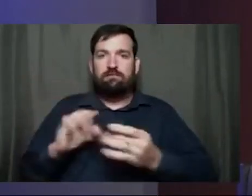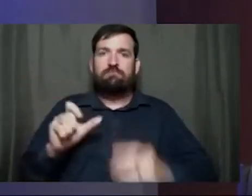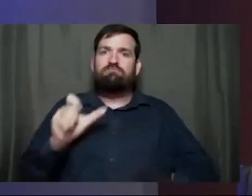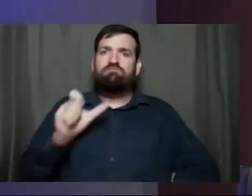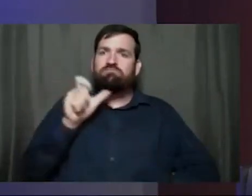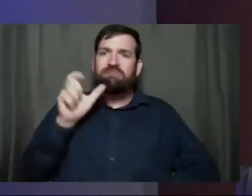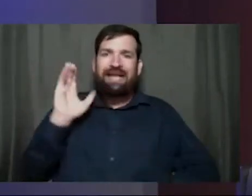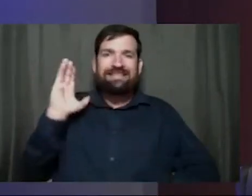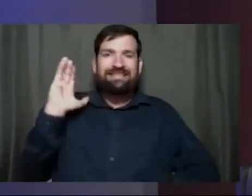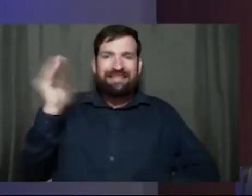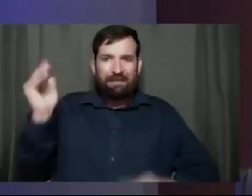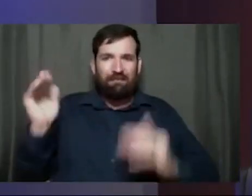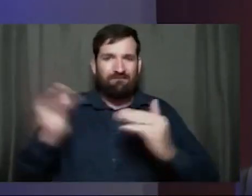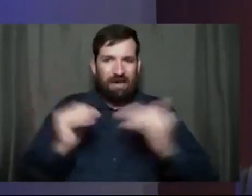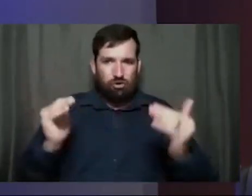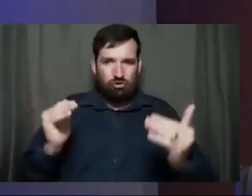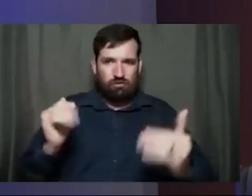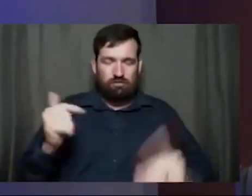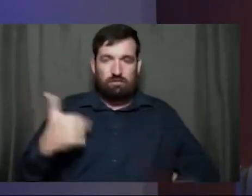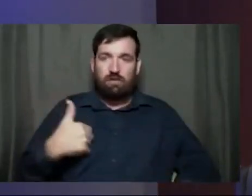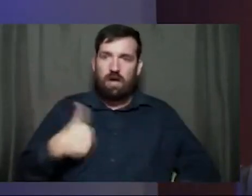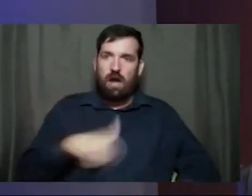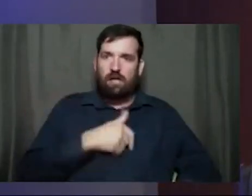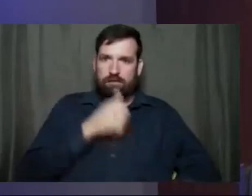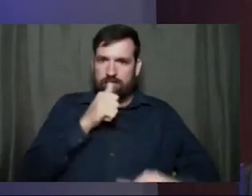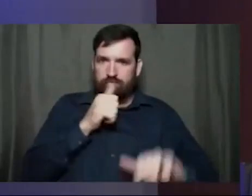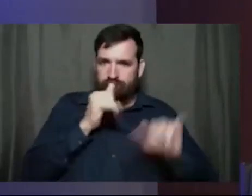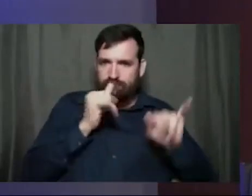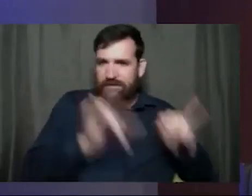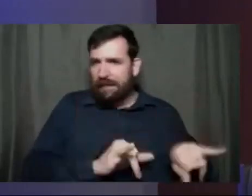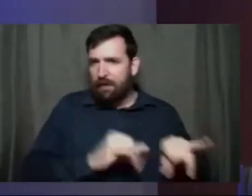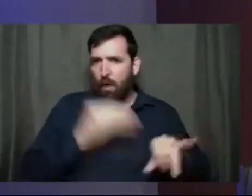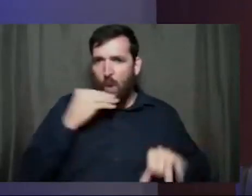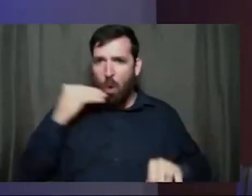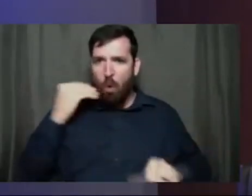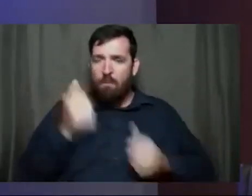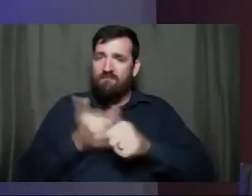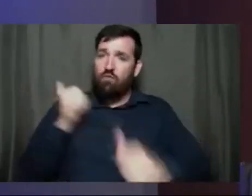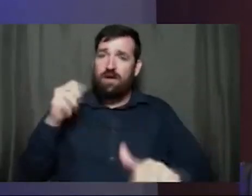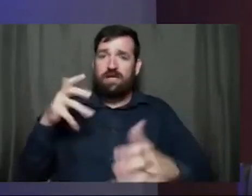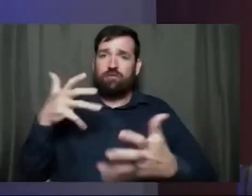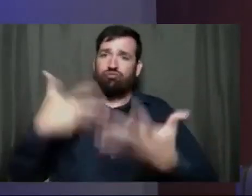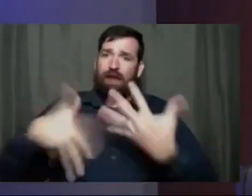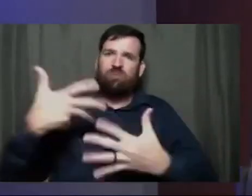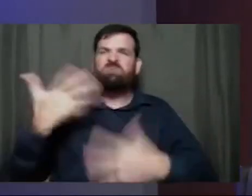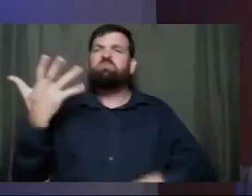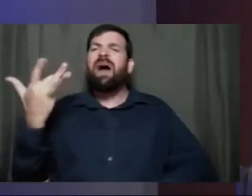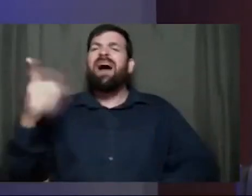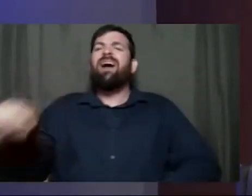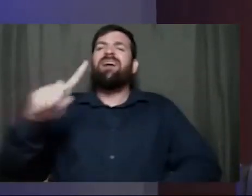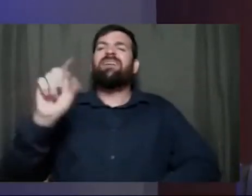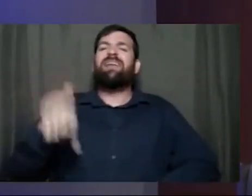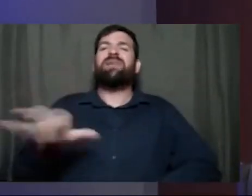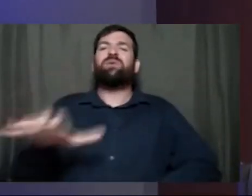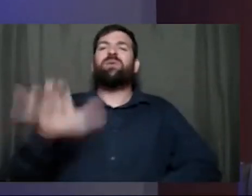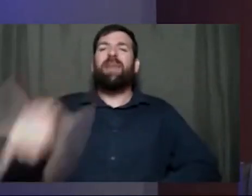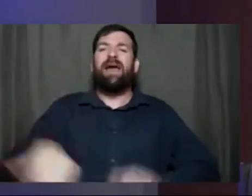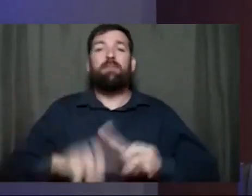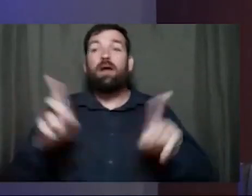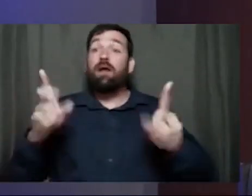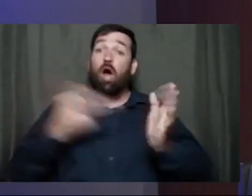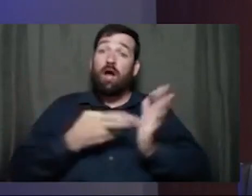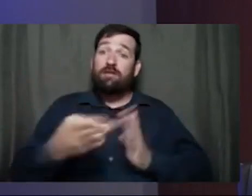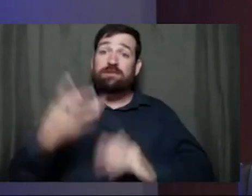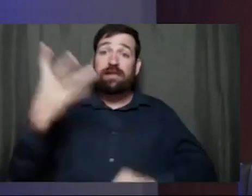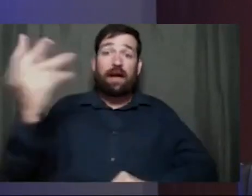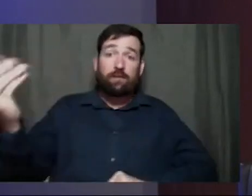of us that have been, sheltering or right. avoiding crowds, it's like, what? Why do they get to do that? But honestly, being outside and being